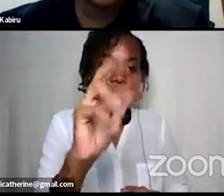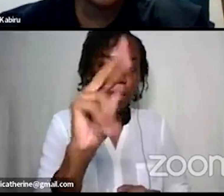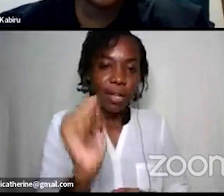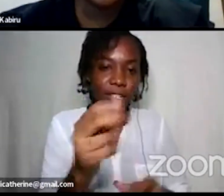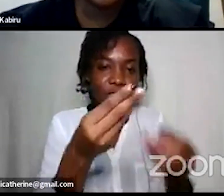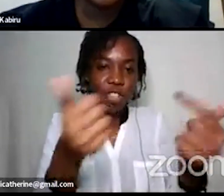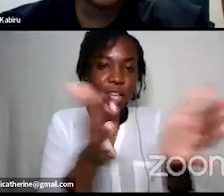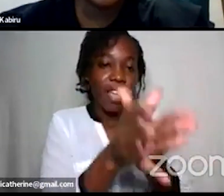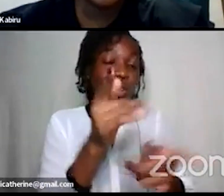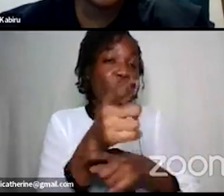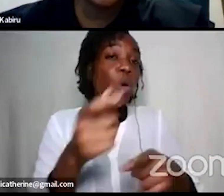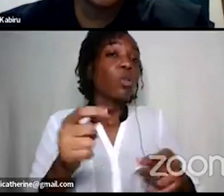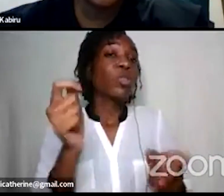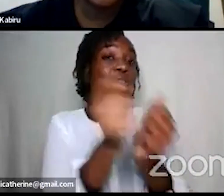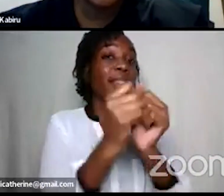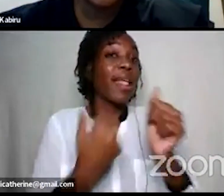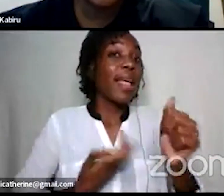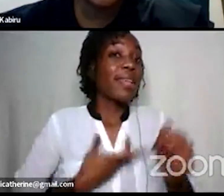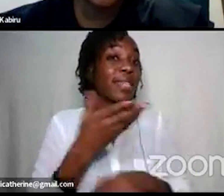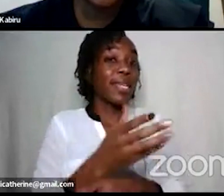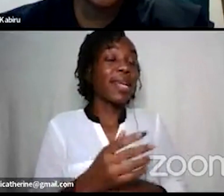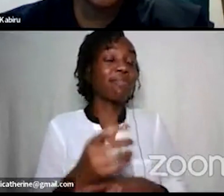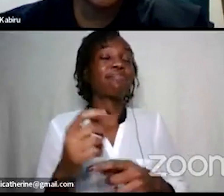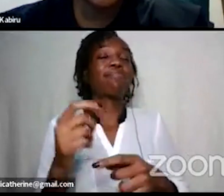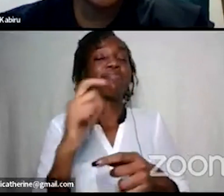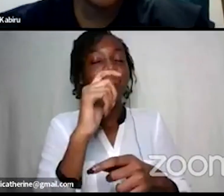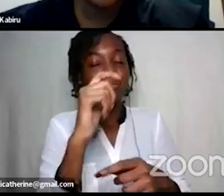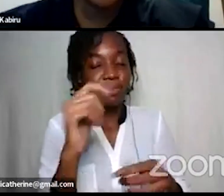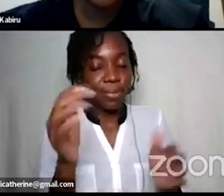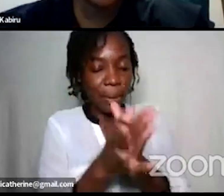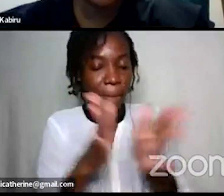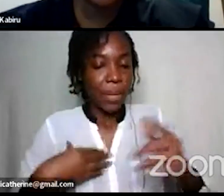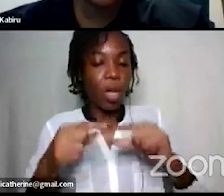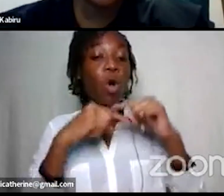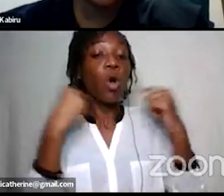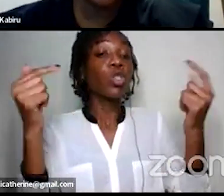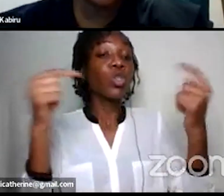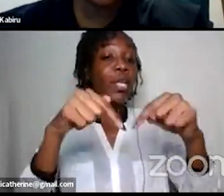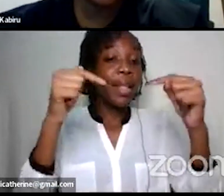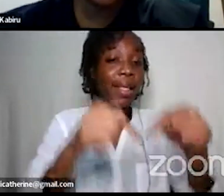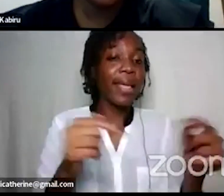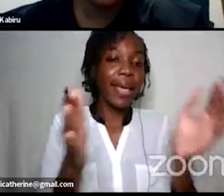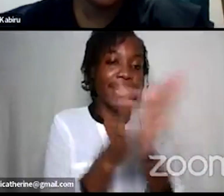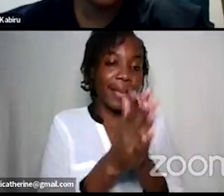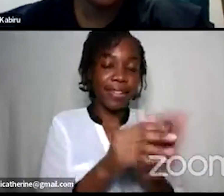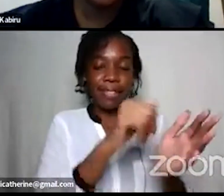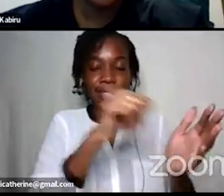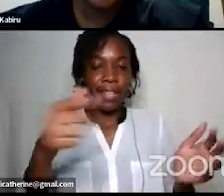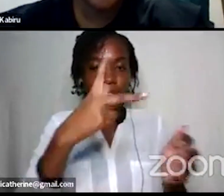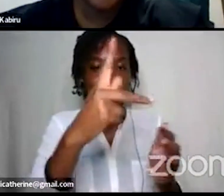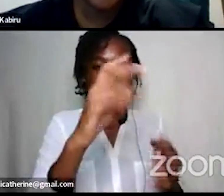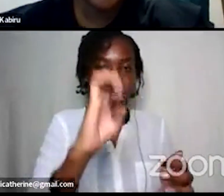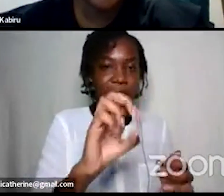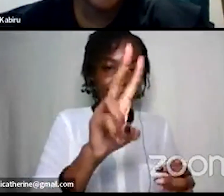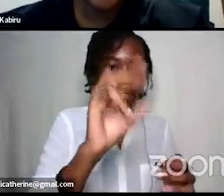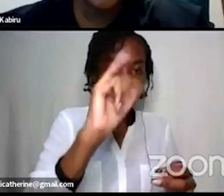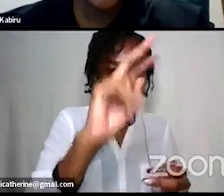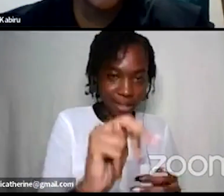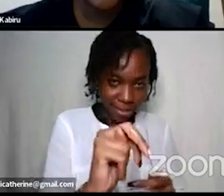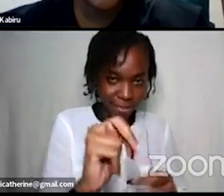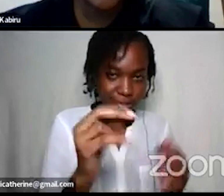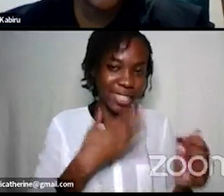tuned in to Get It Right with Atara Solutions. I am the host, of course, with my co-host, Kevin. Kevin, please introduce